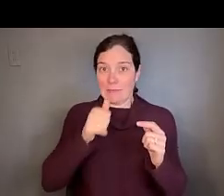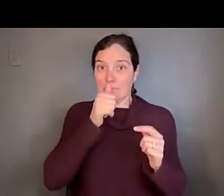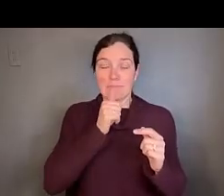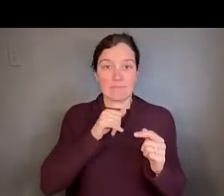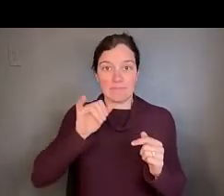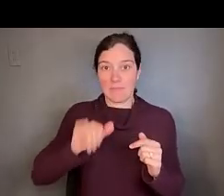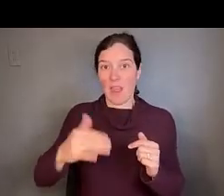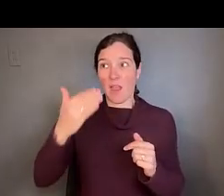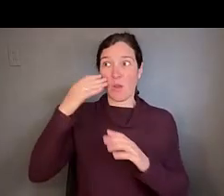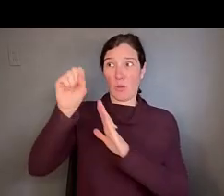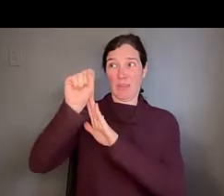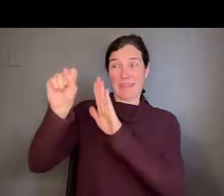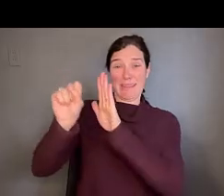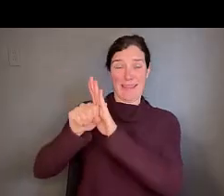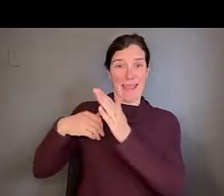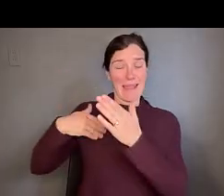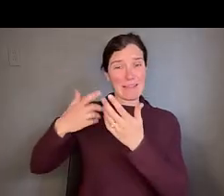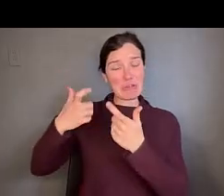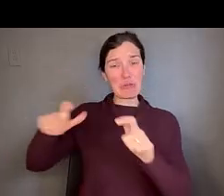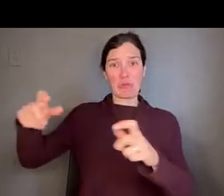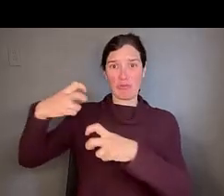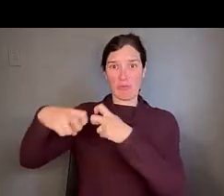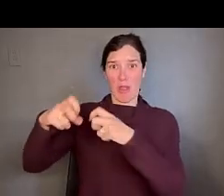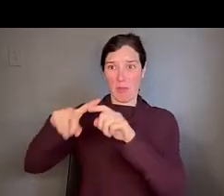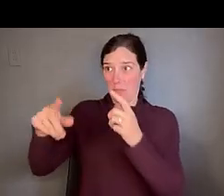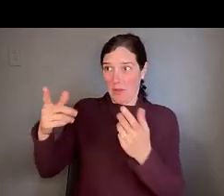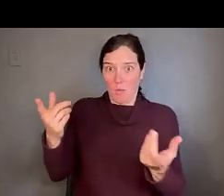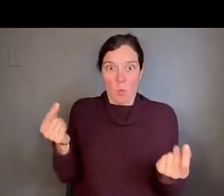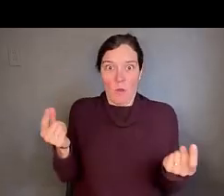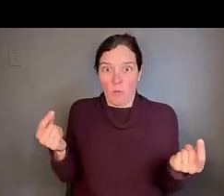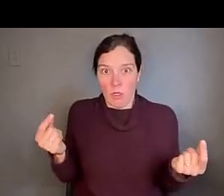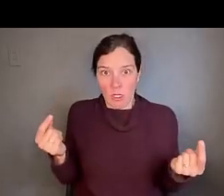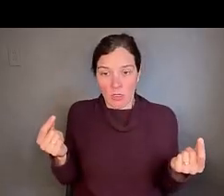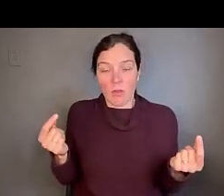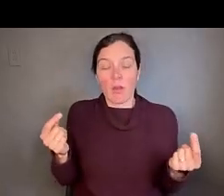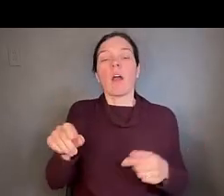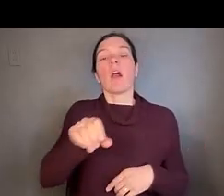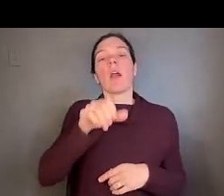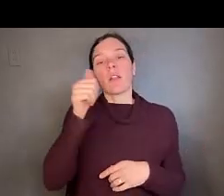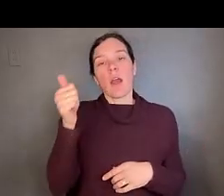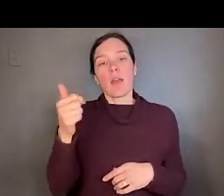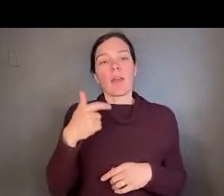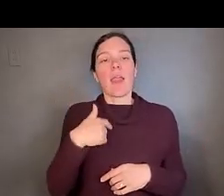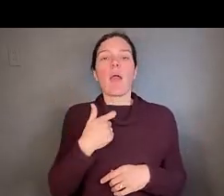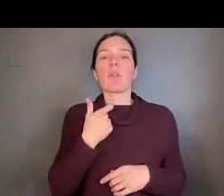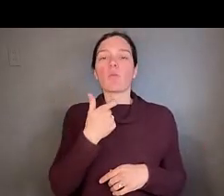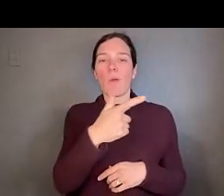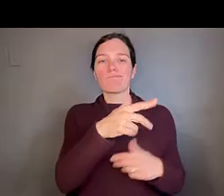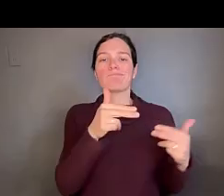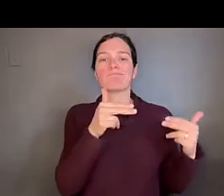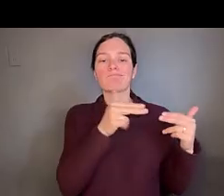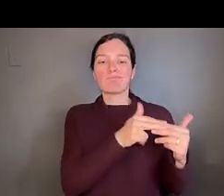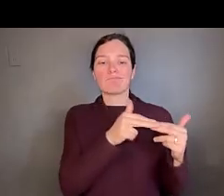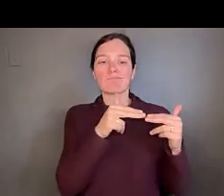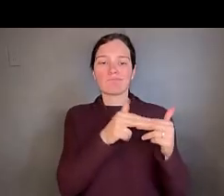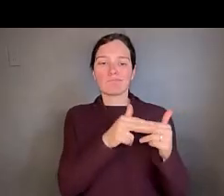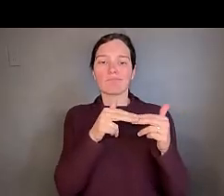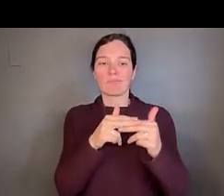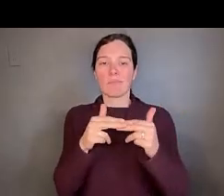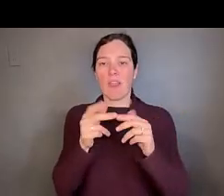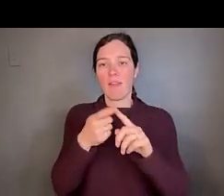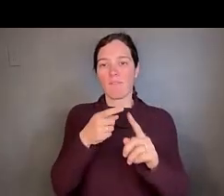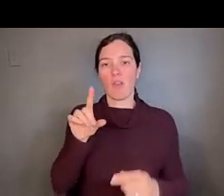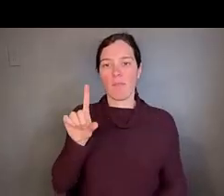the state's got a huge problem, but we need to figure that out. The other thing is, I was watching your slides, Lisa's